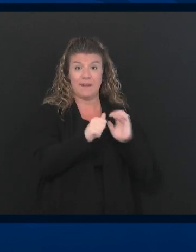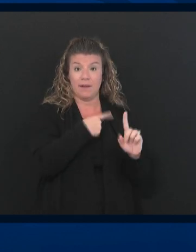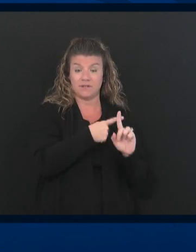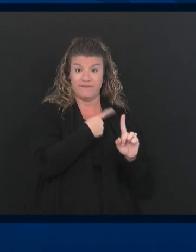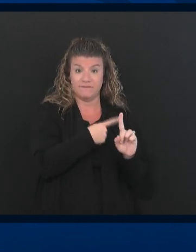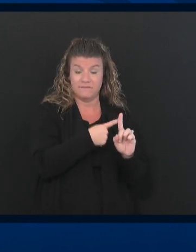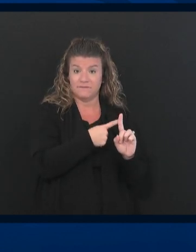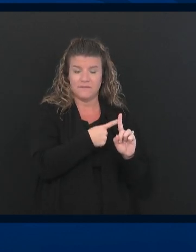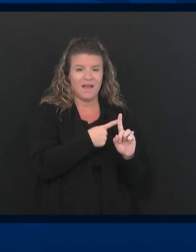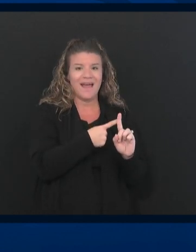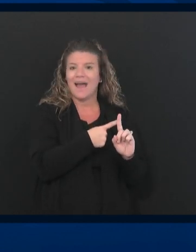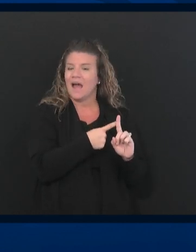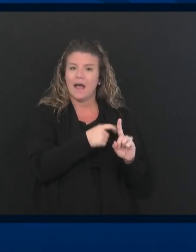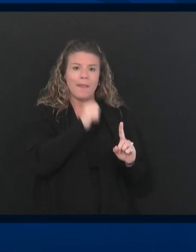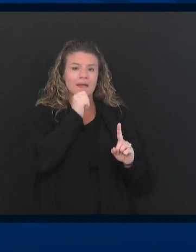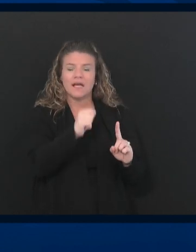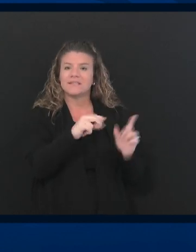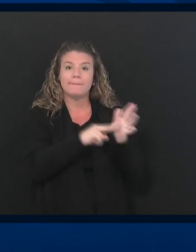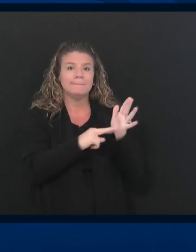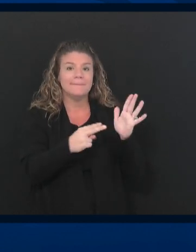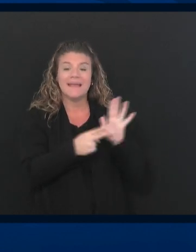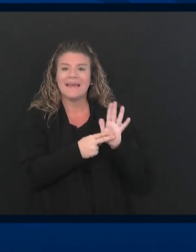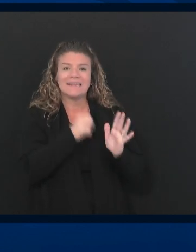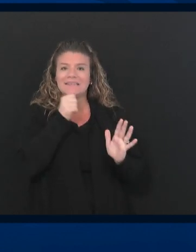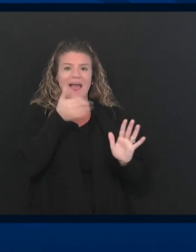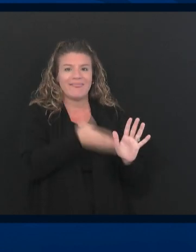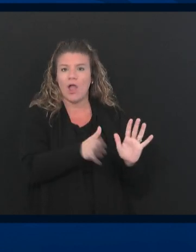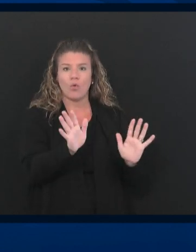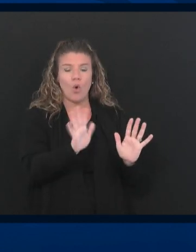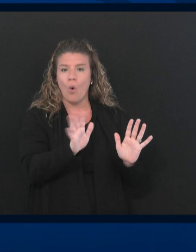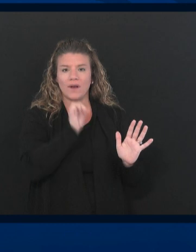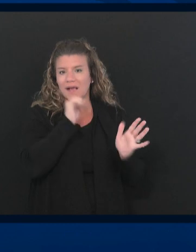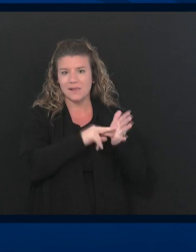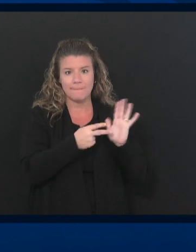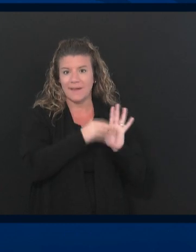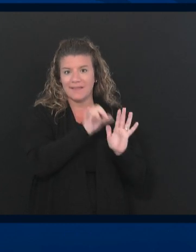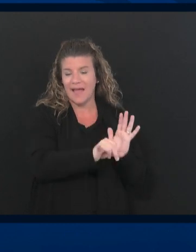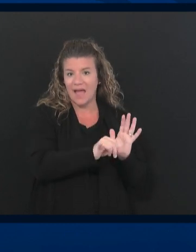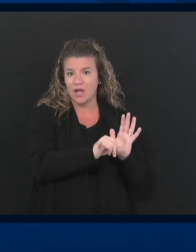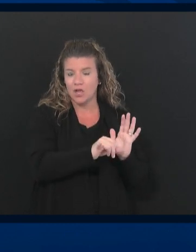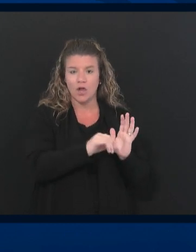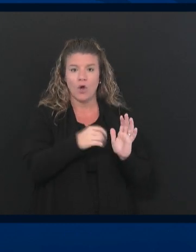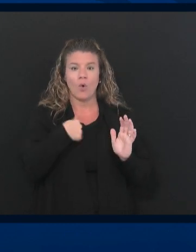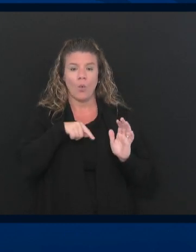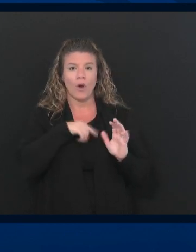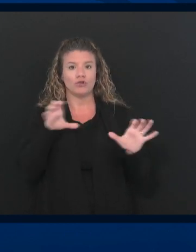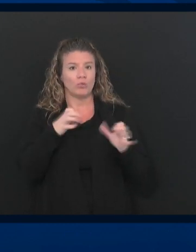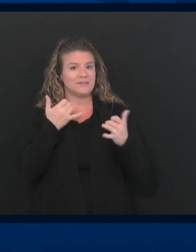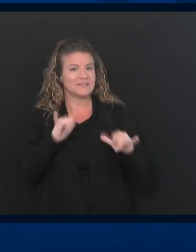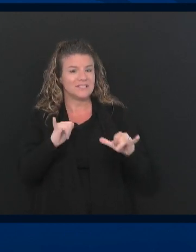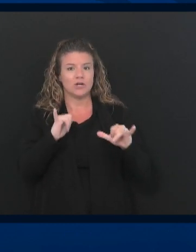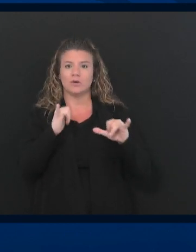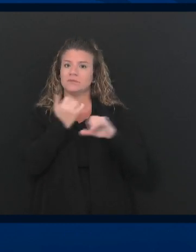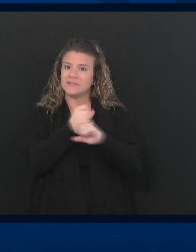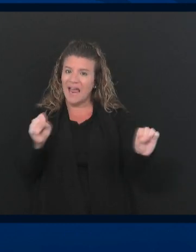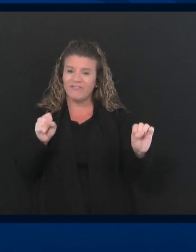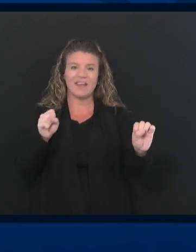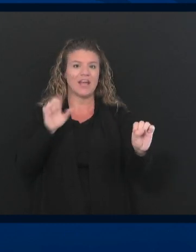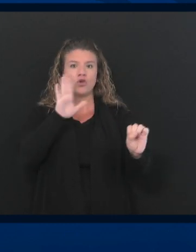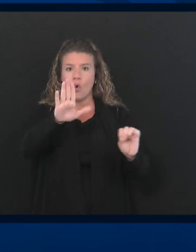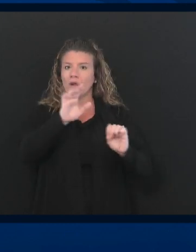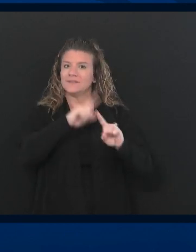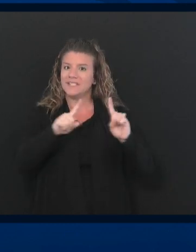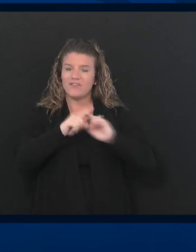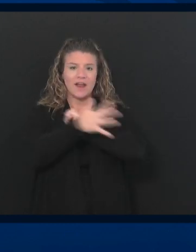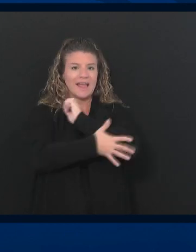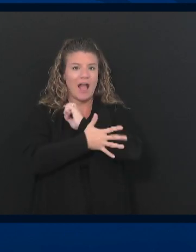case. That does not mean that the virus may not be there. People need to be doing all the same precaution measures there, just as they